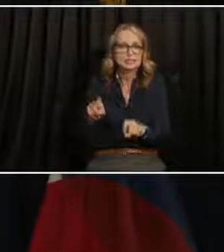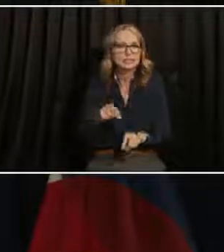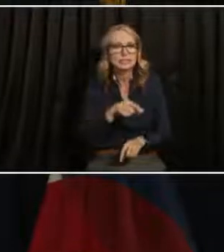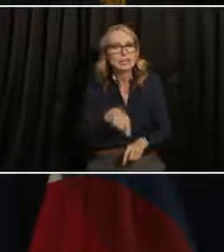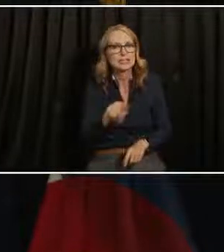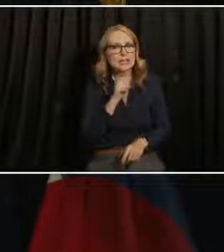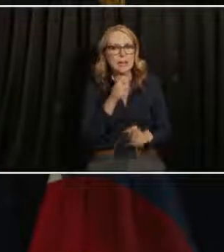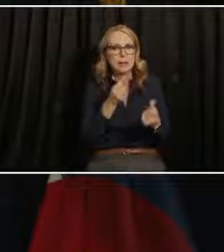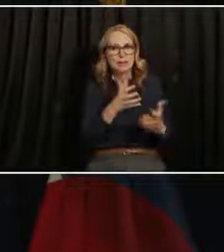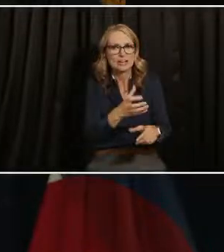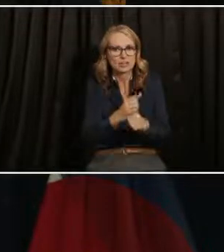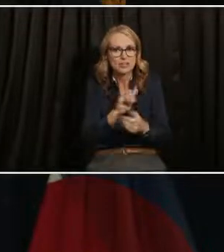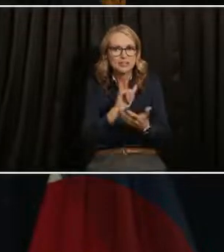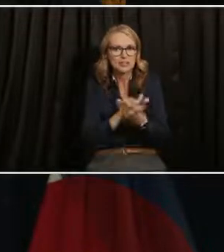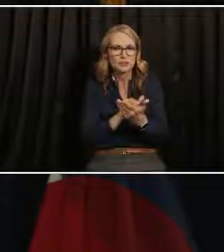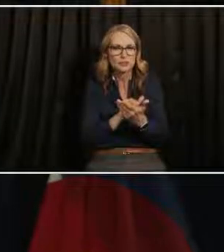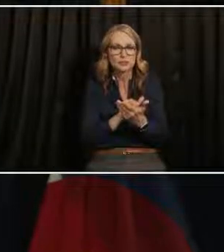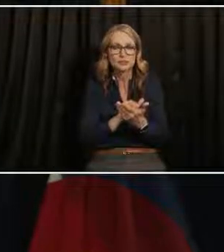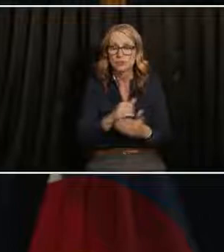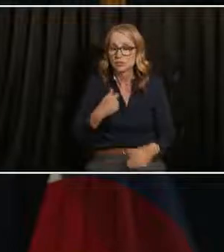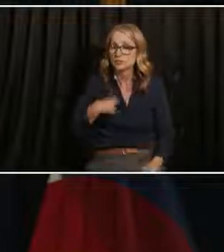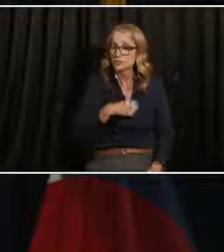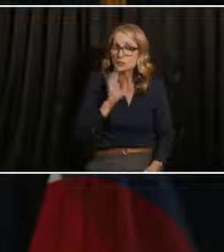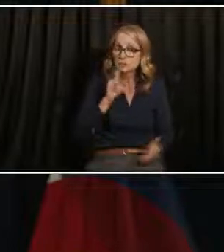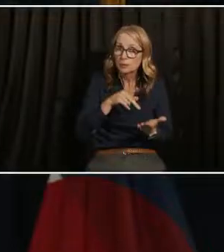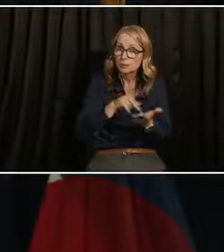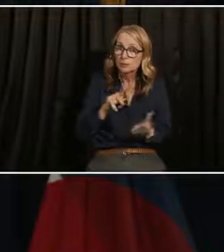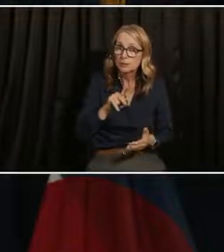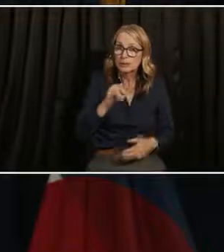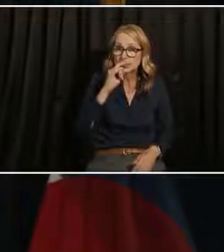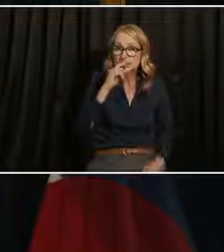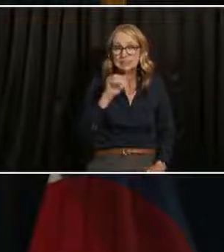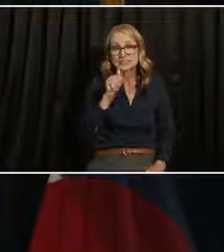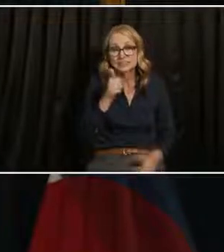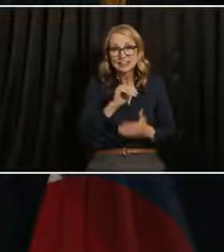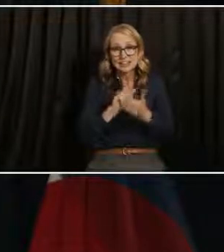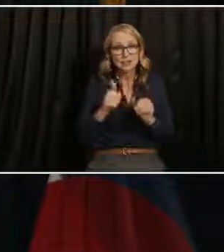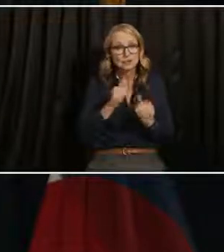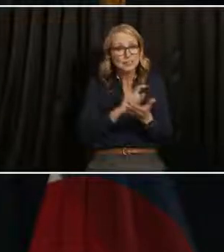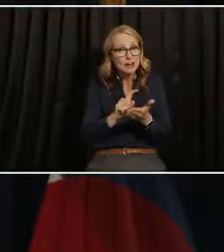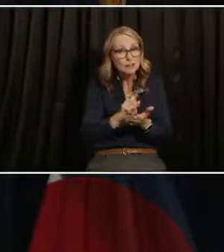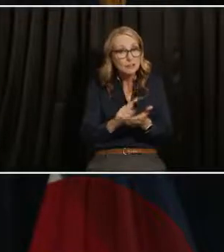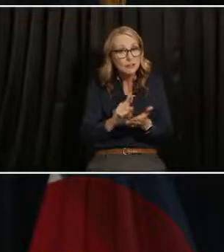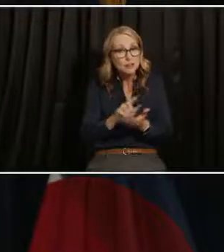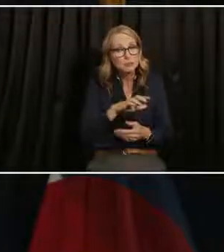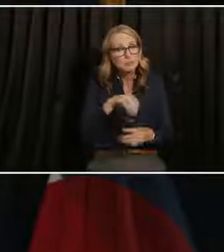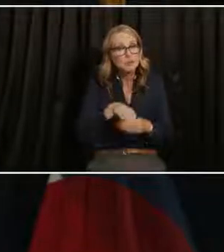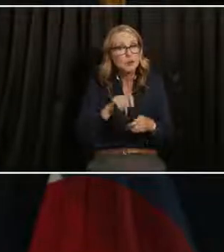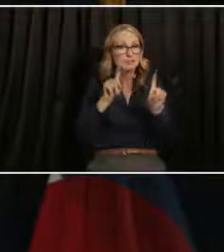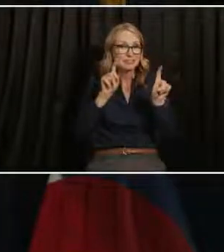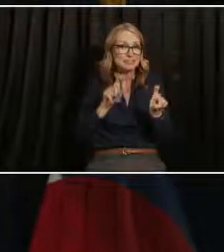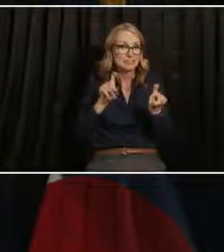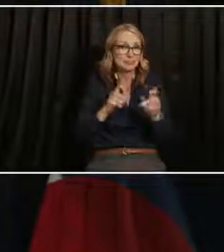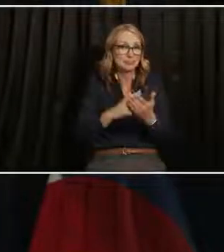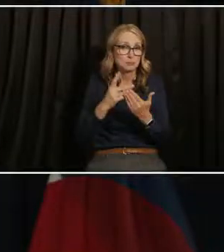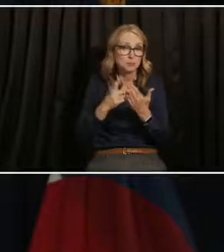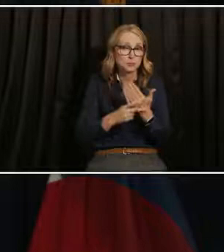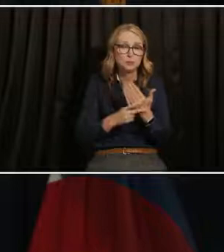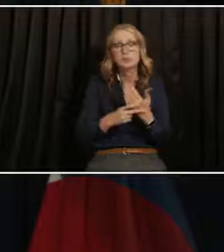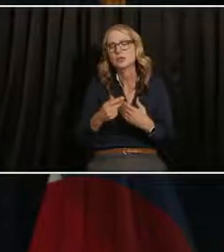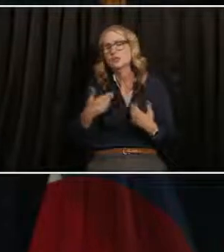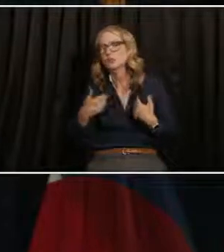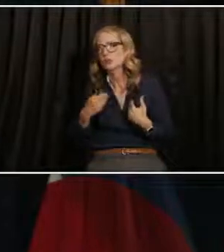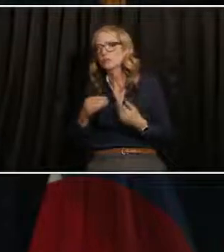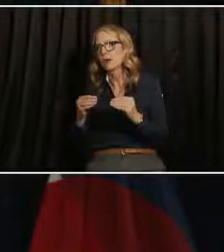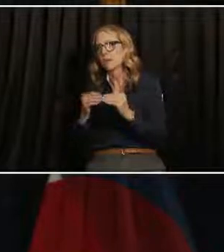We're even paying kids $10 a week to be part of the weekly testing program. So we have far more testing capacity than demand in